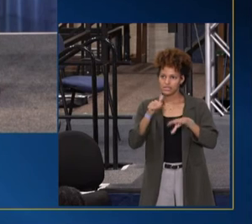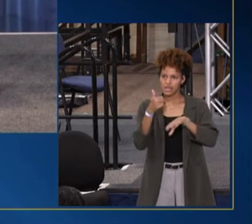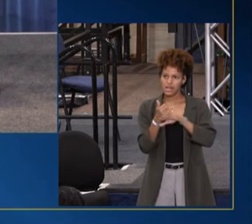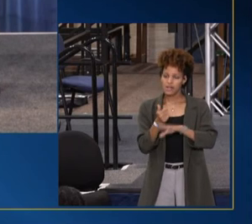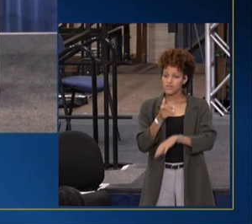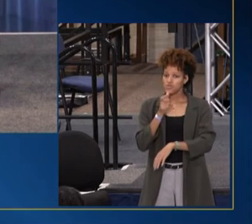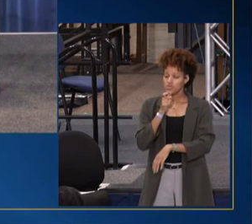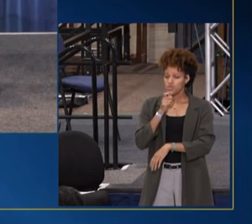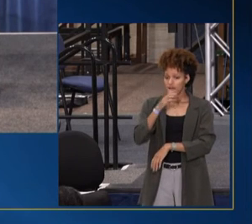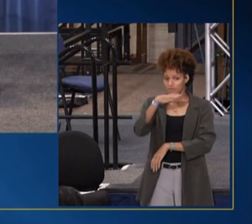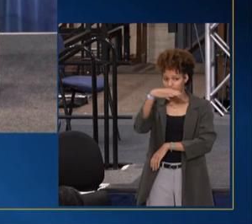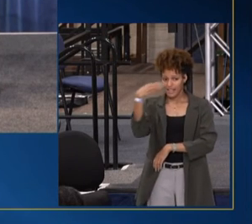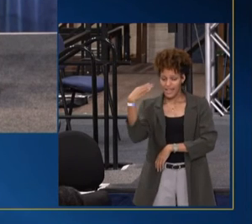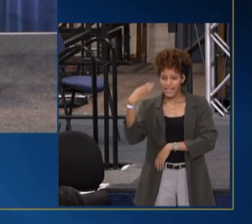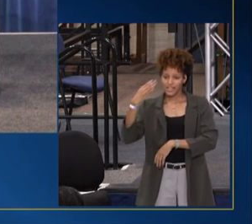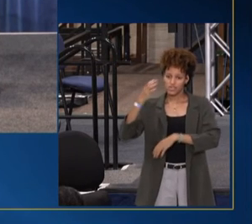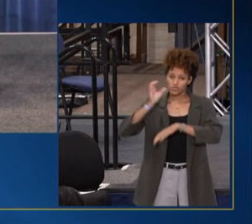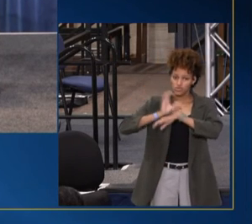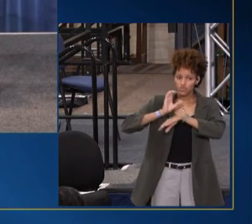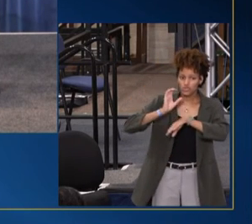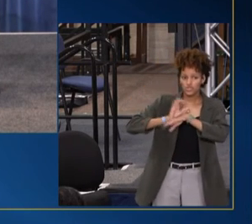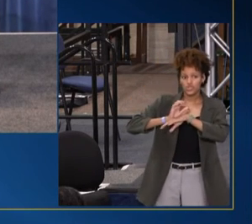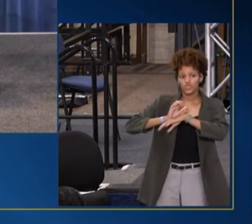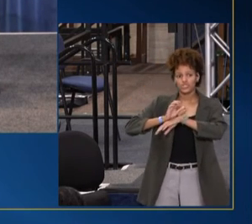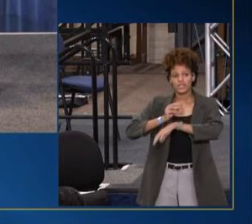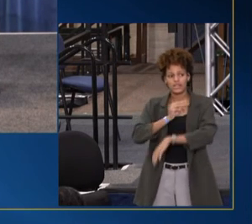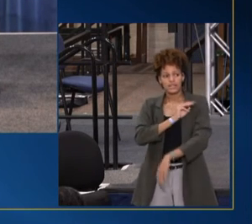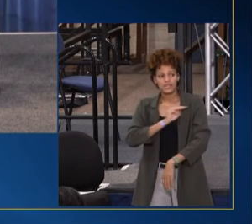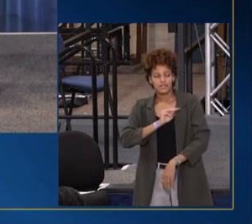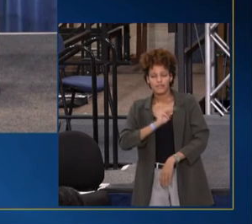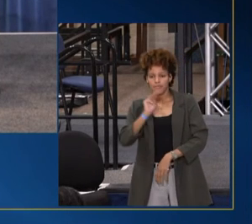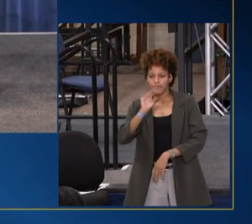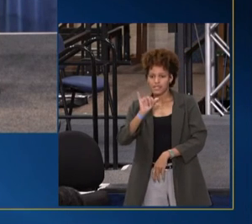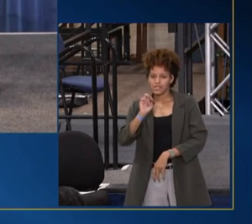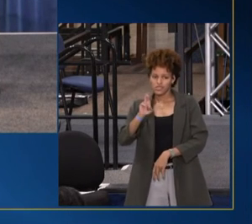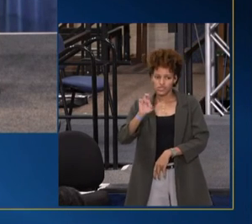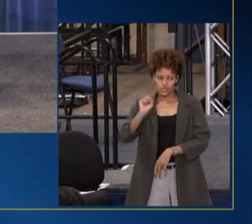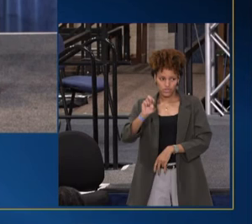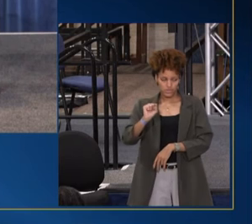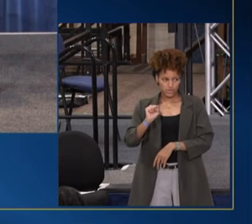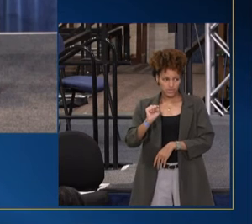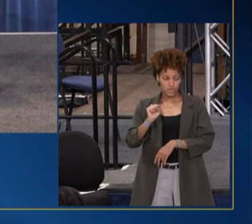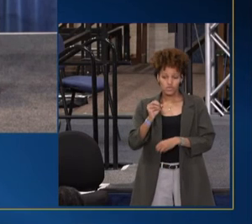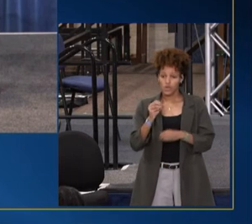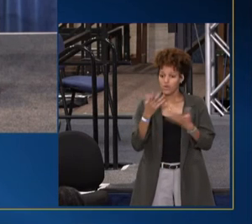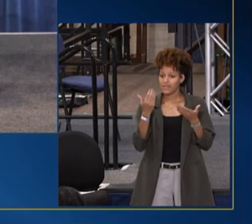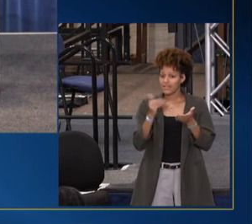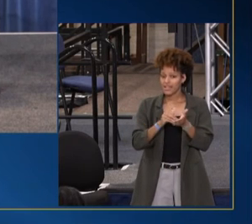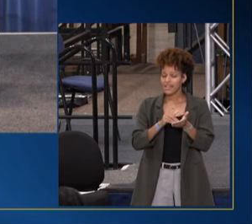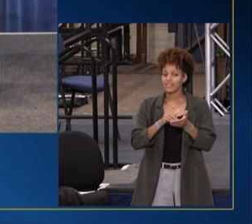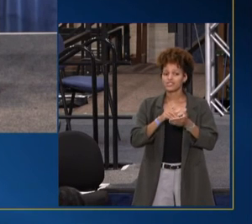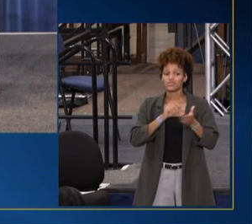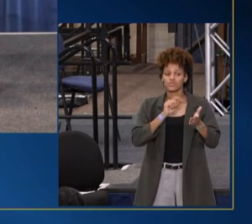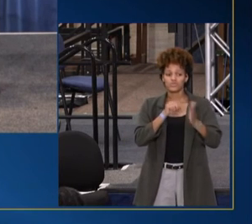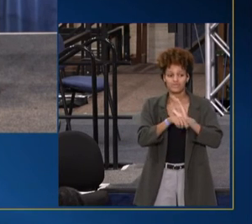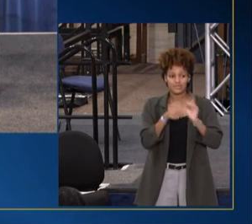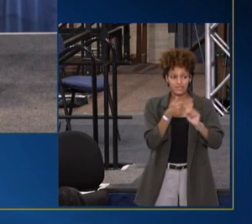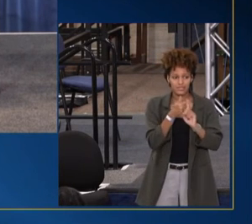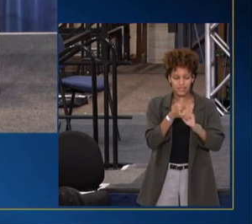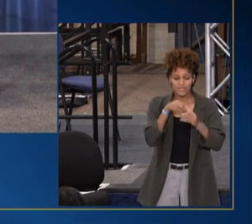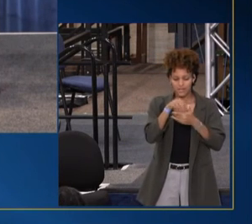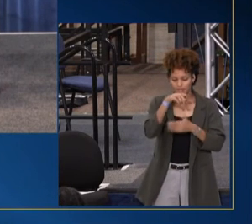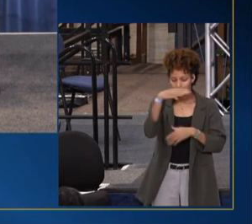by Black church ministers in Memphis. And sort of suicide in the Black church was the theme of the conference. And